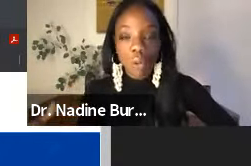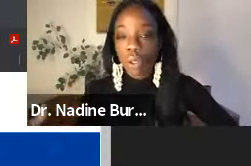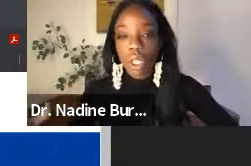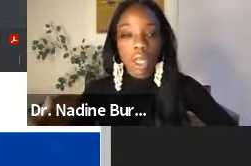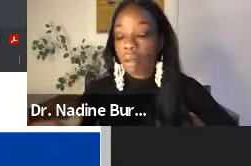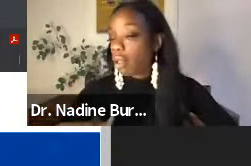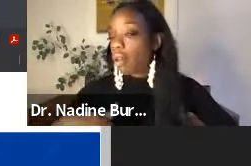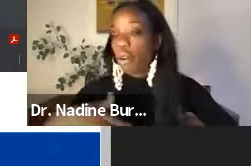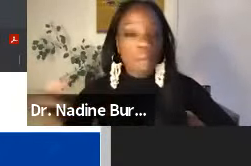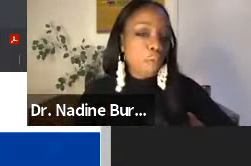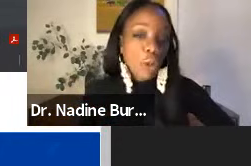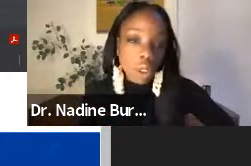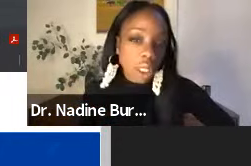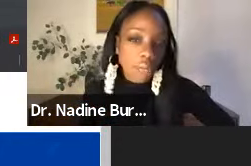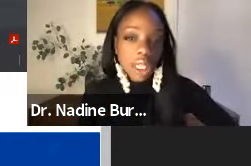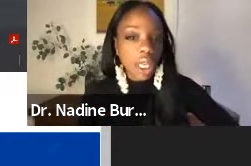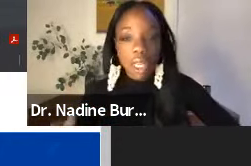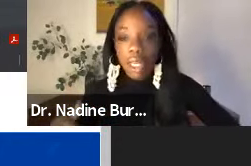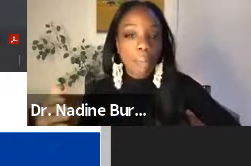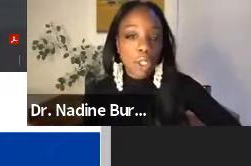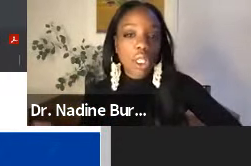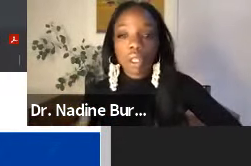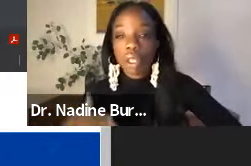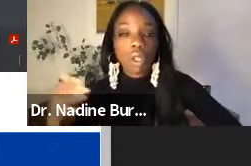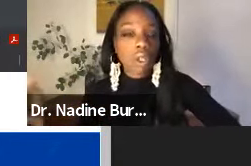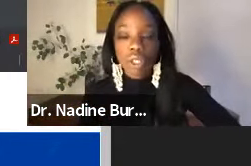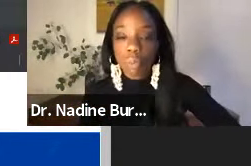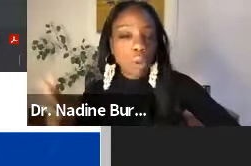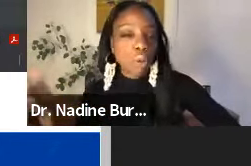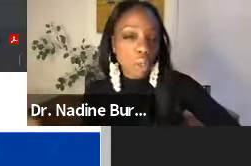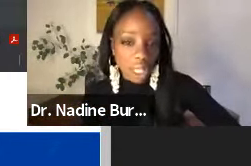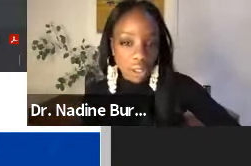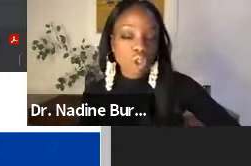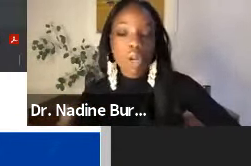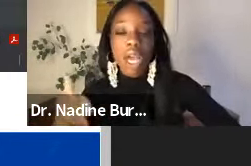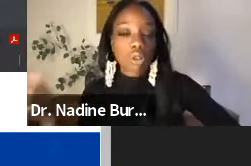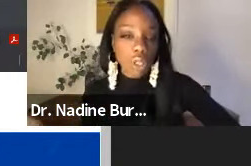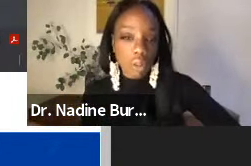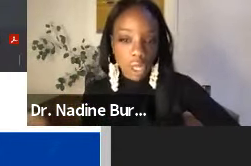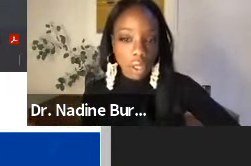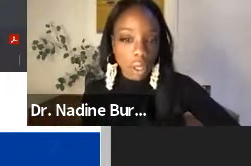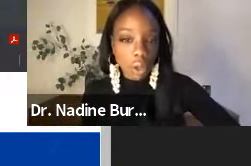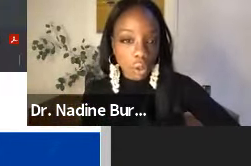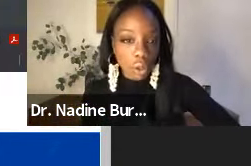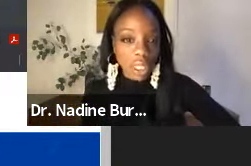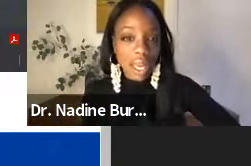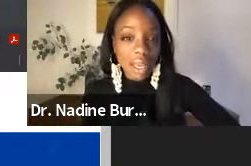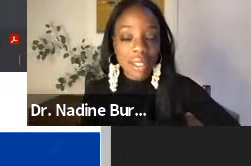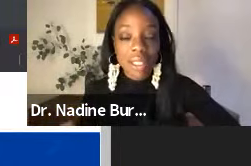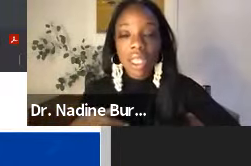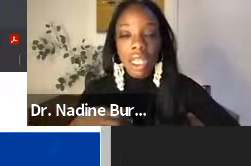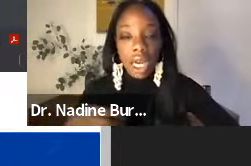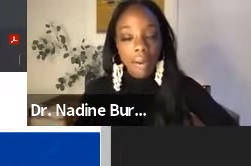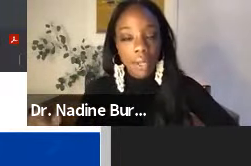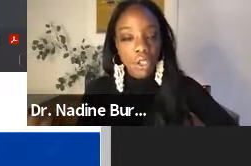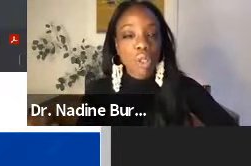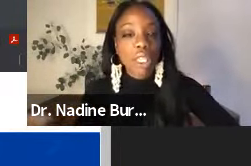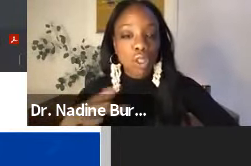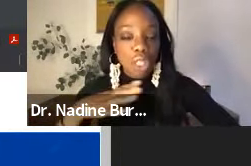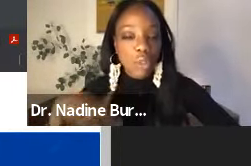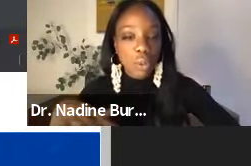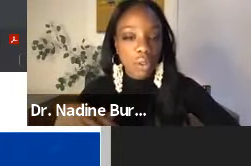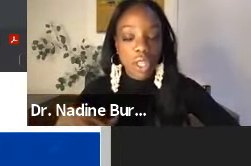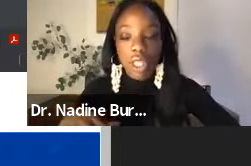appointments for folks living in a particular zip code or census tract or something along those lines.